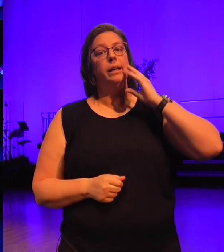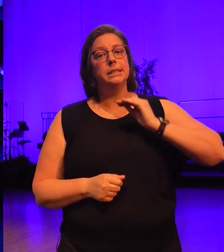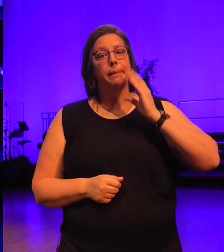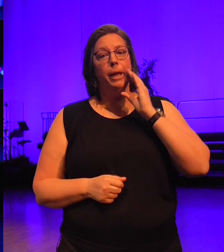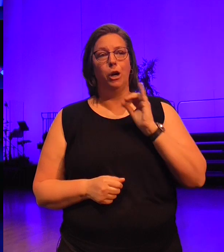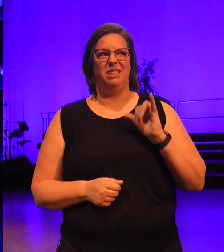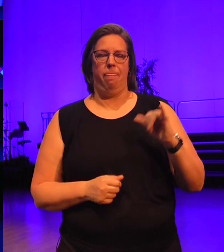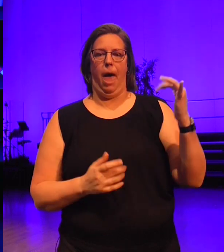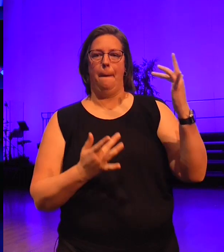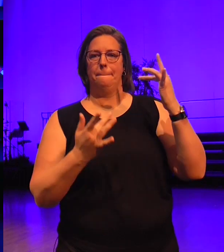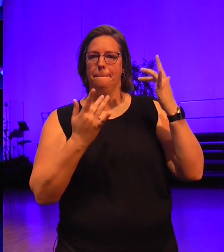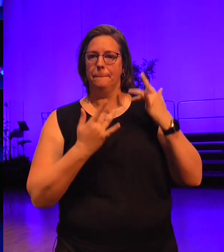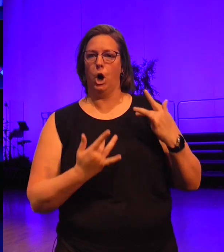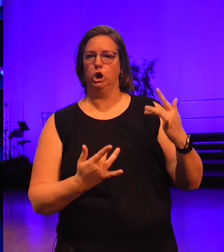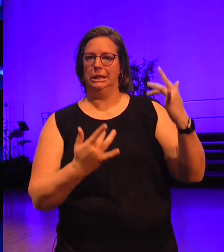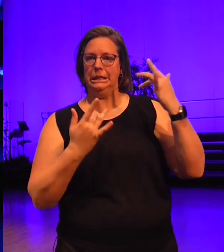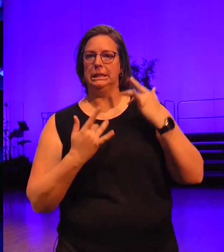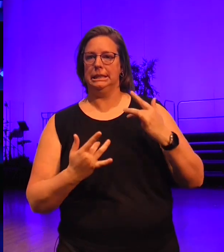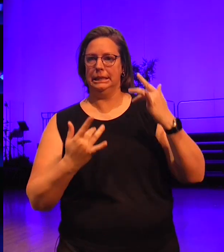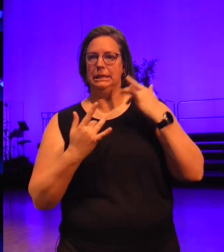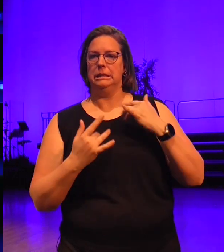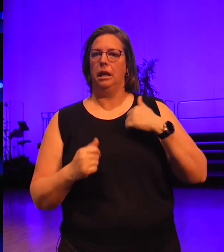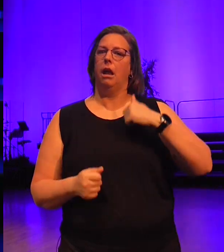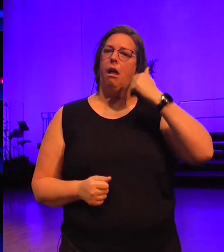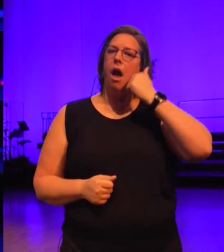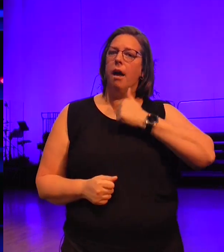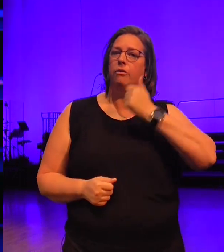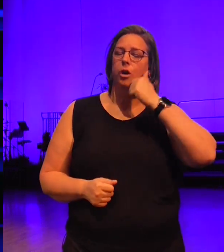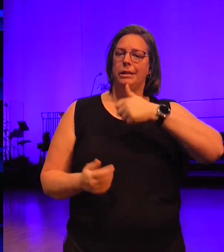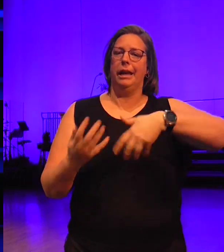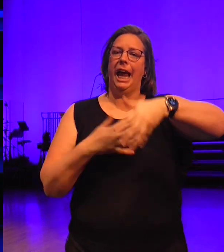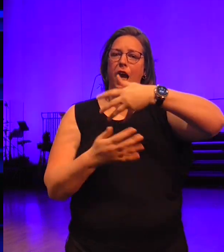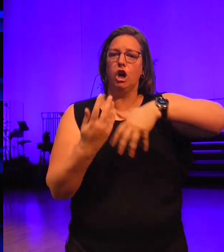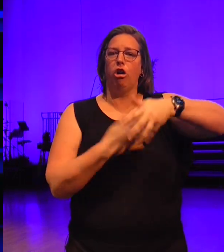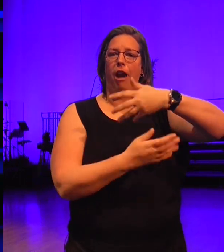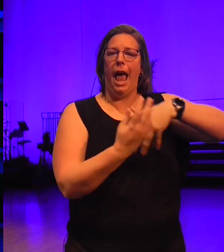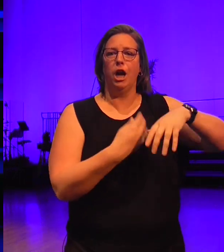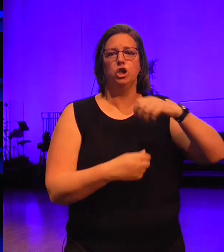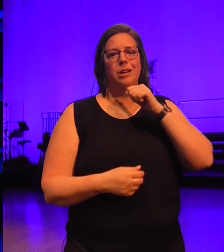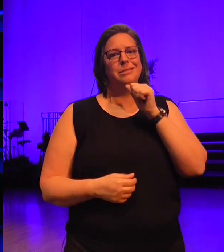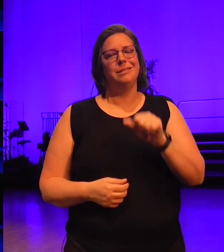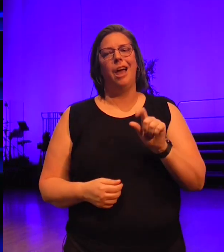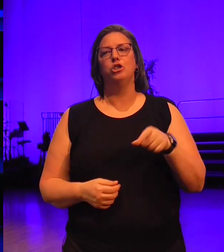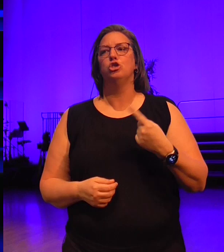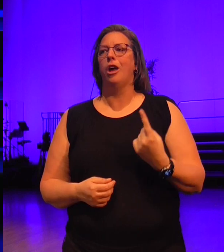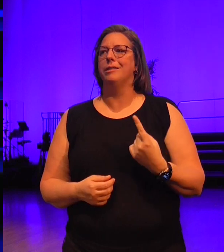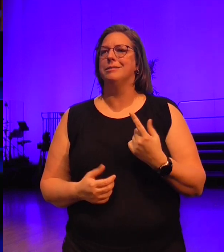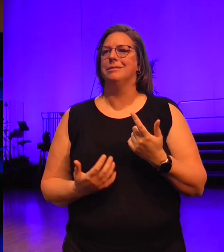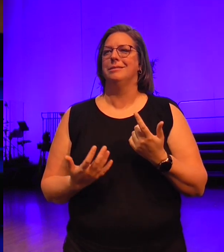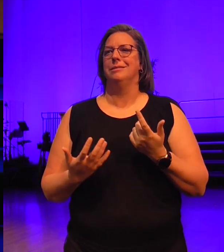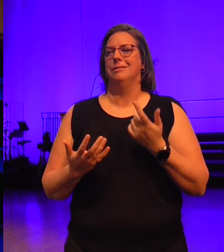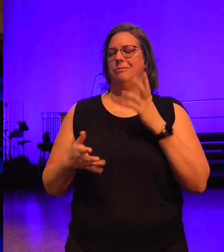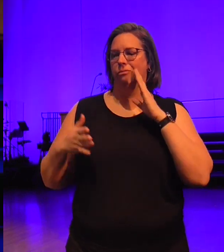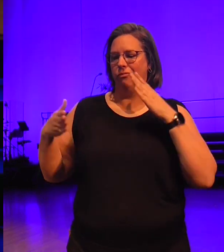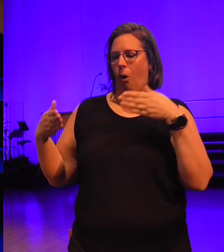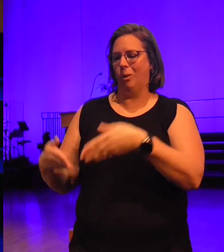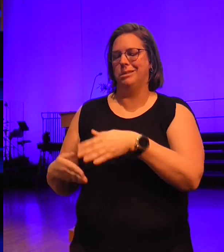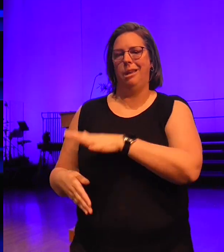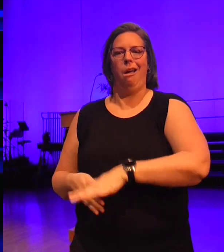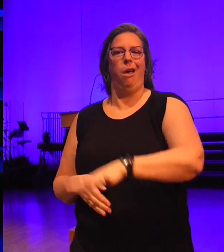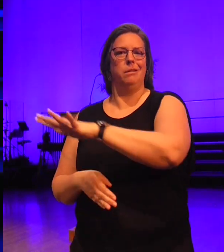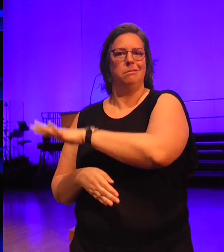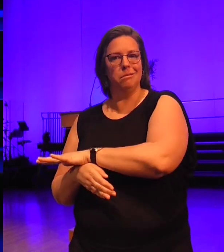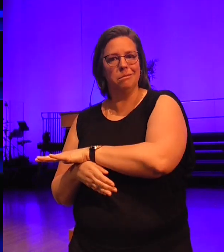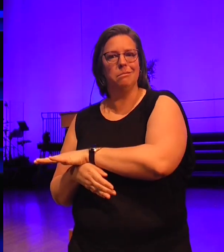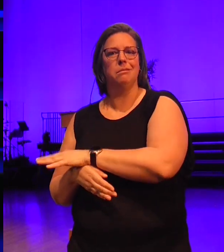mercy, that in your day-to-day interactions, as opposed to holding people accountable to the grind or to the